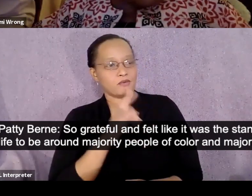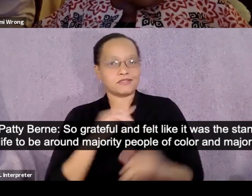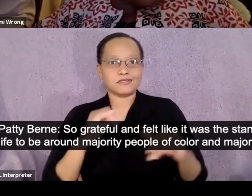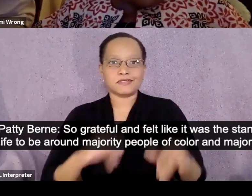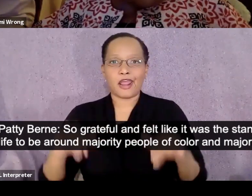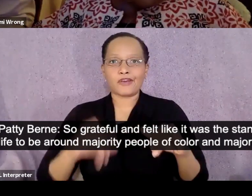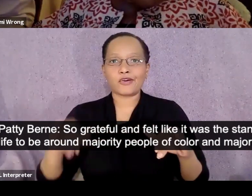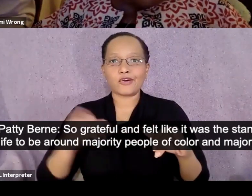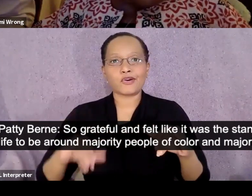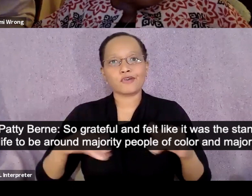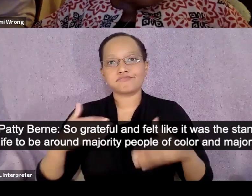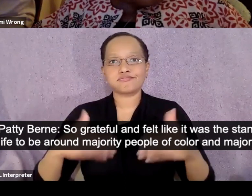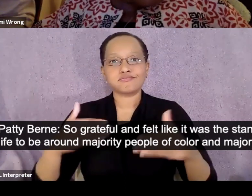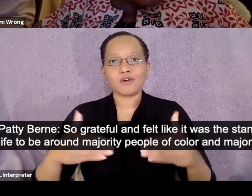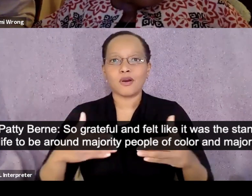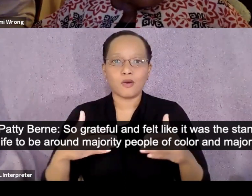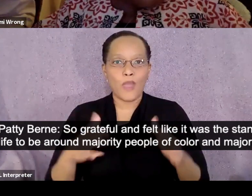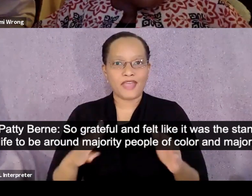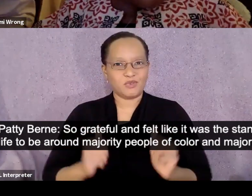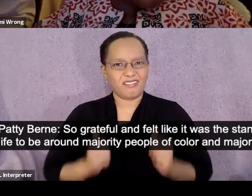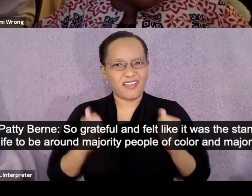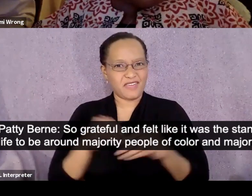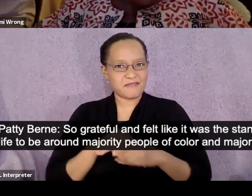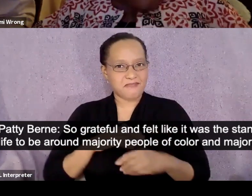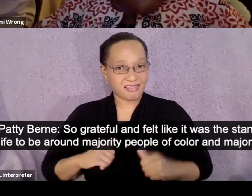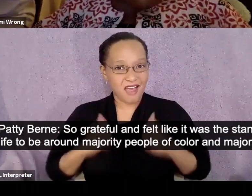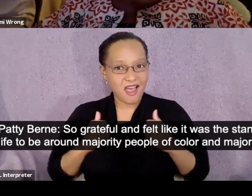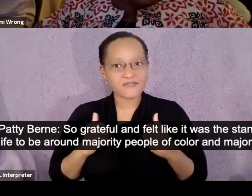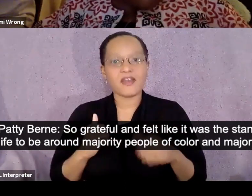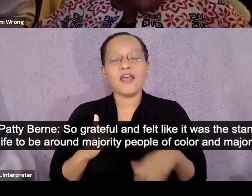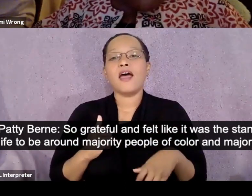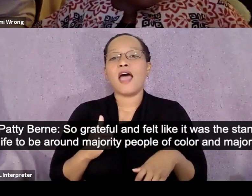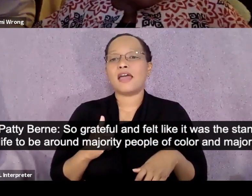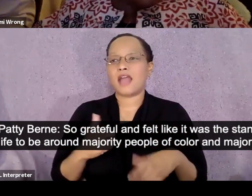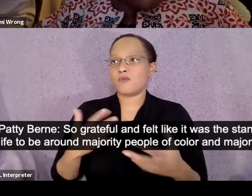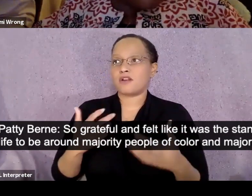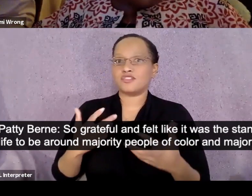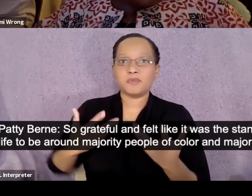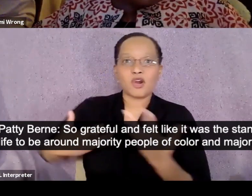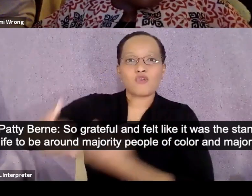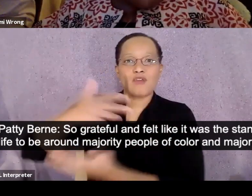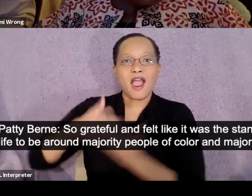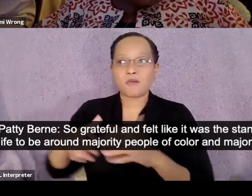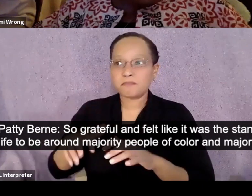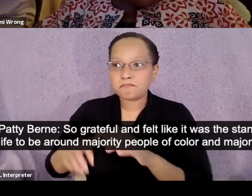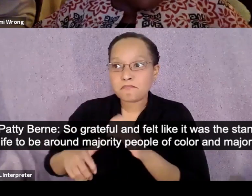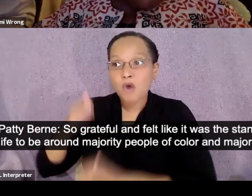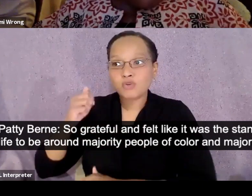and personal life to be around majority people of color and majority queer folks, and